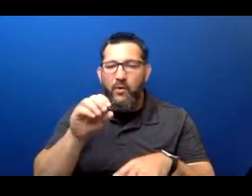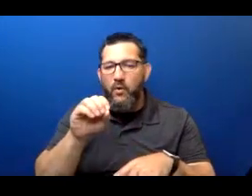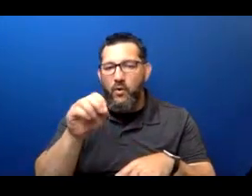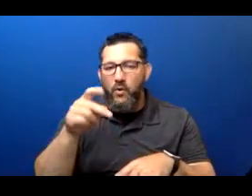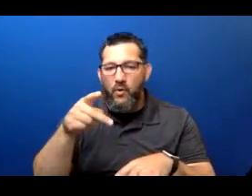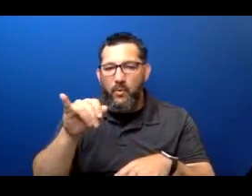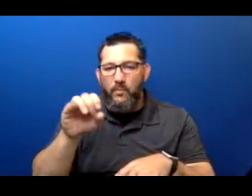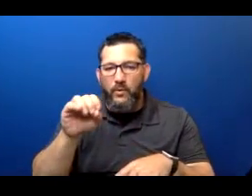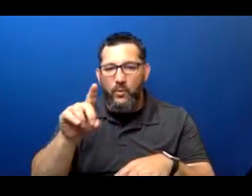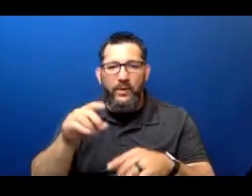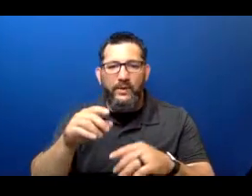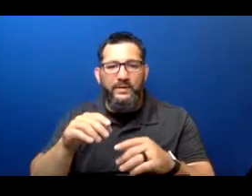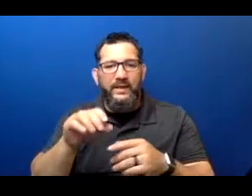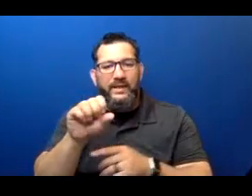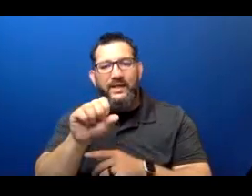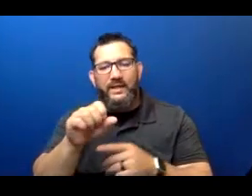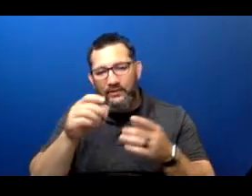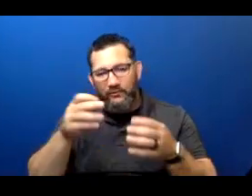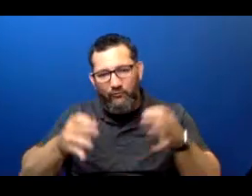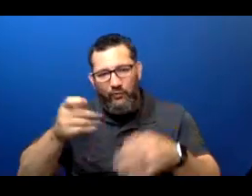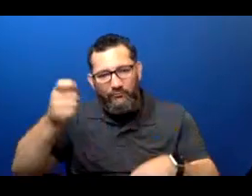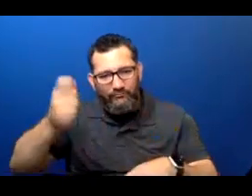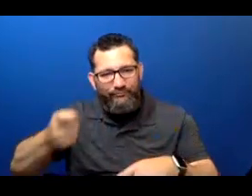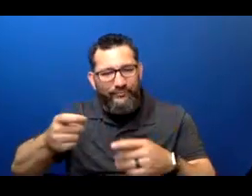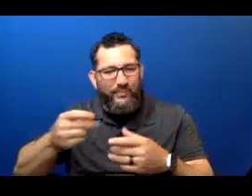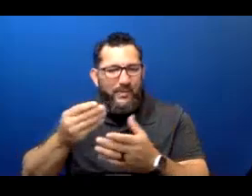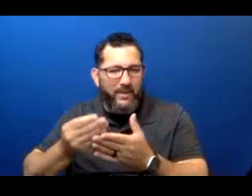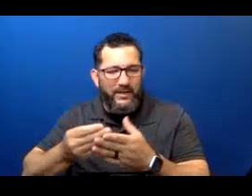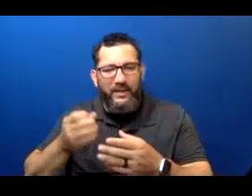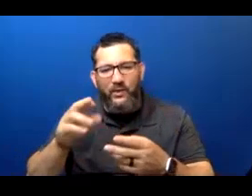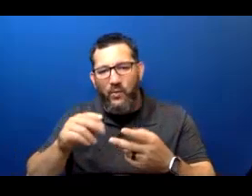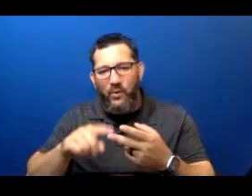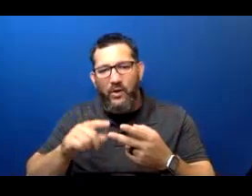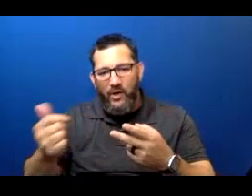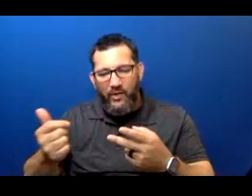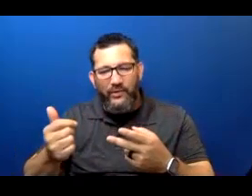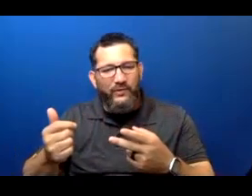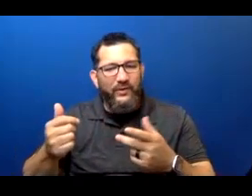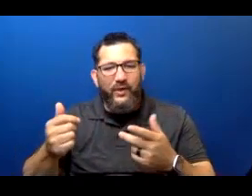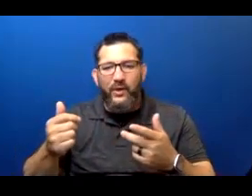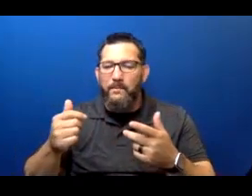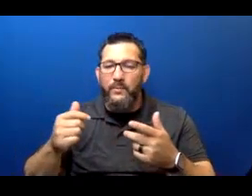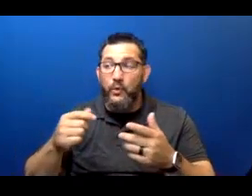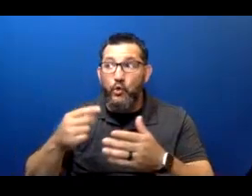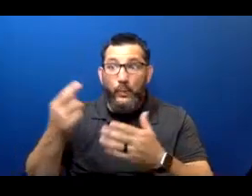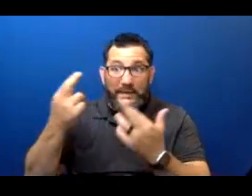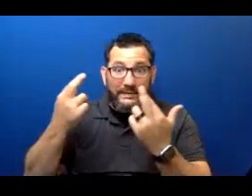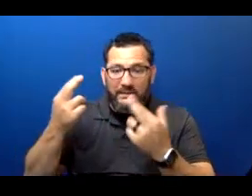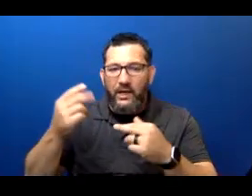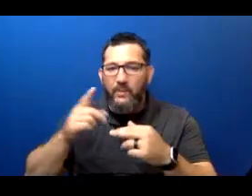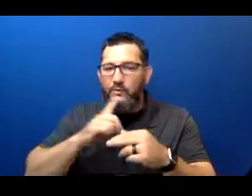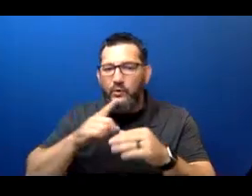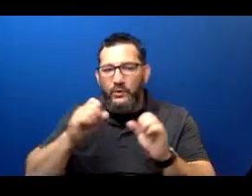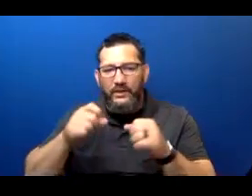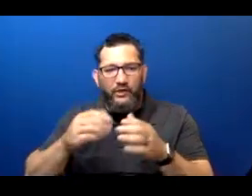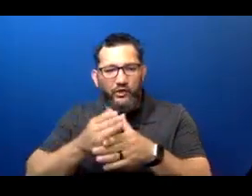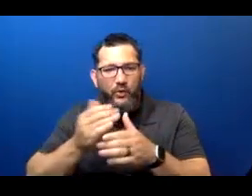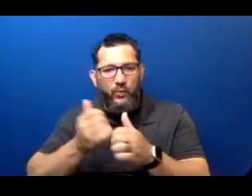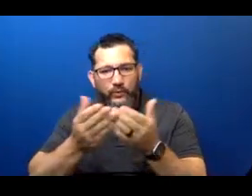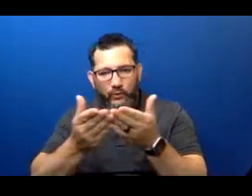that might make a difference. The rationale, and I'm certain there's more, but what I can share with this body is